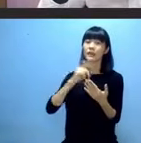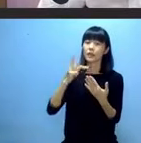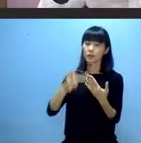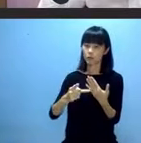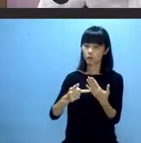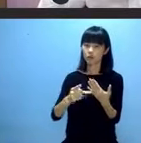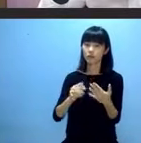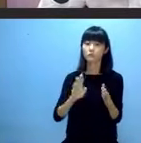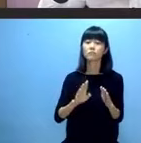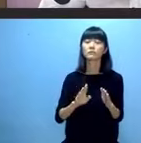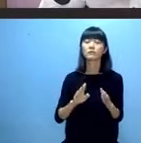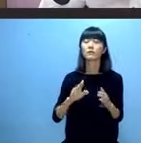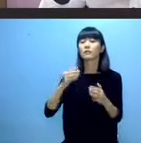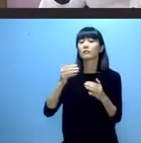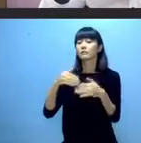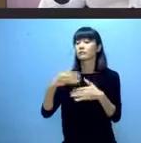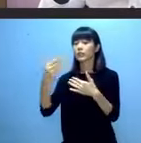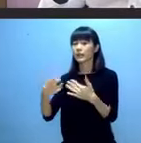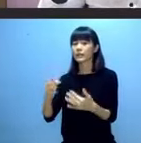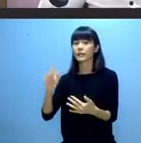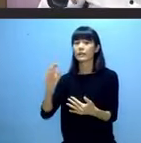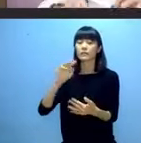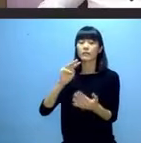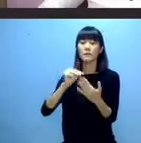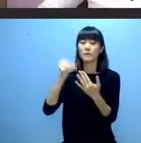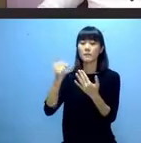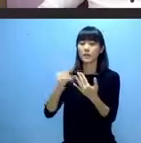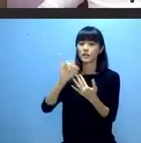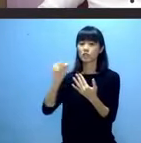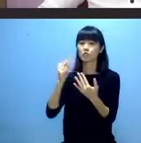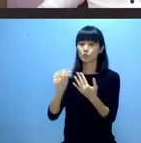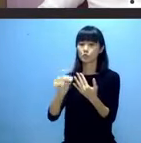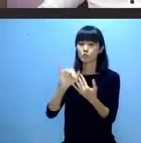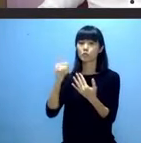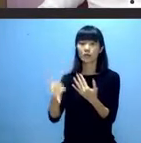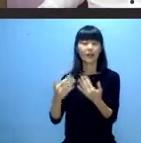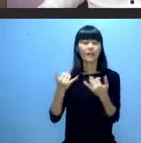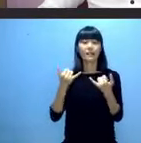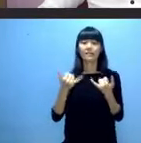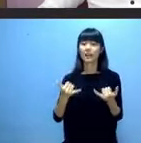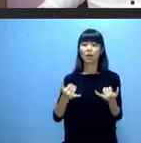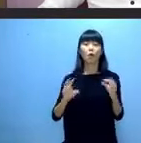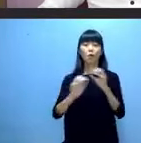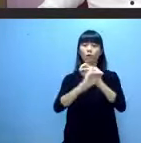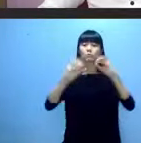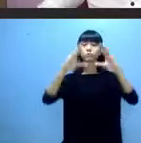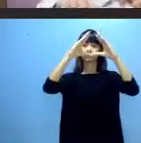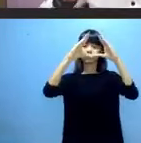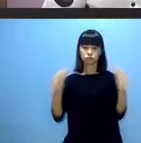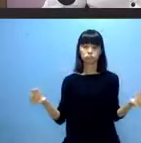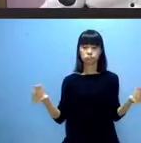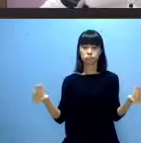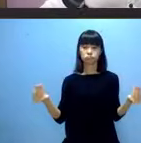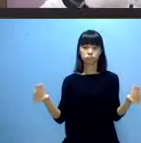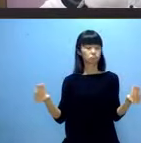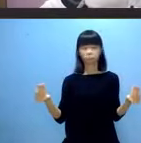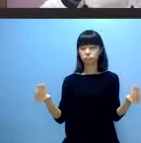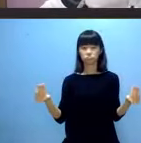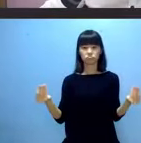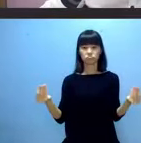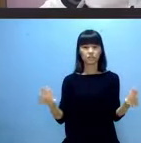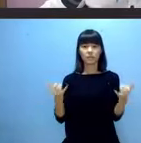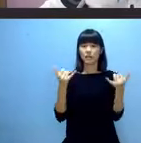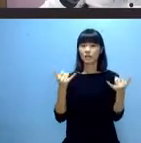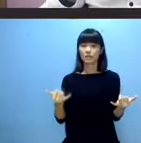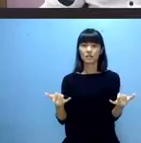July. So right now, both of our peaks are like completely smashed. Wow. Yes, the bulk of our revenue is these two periods.